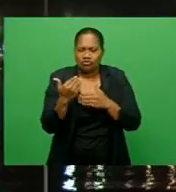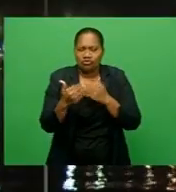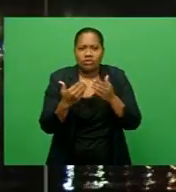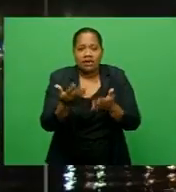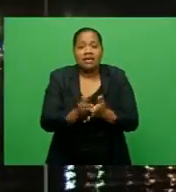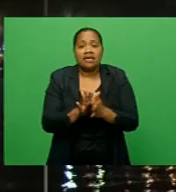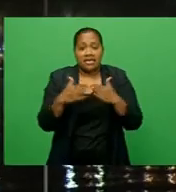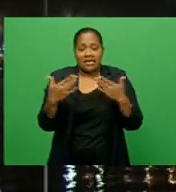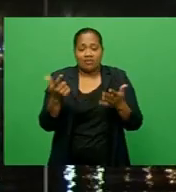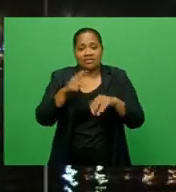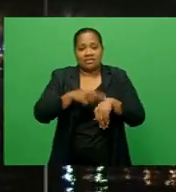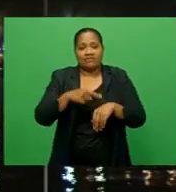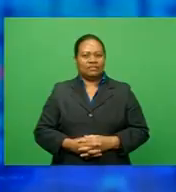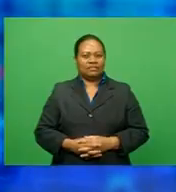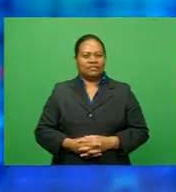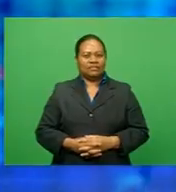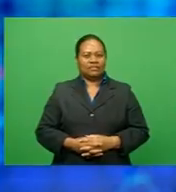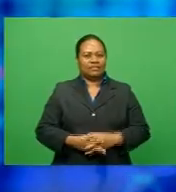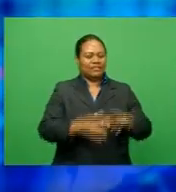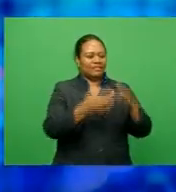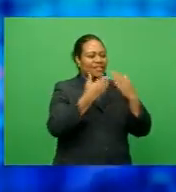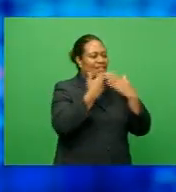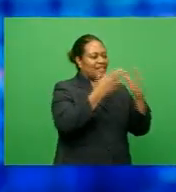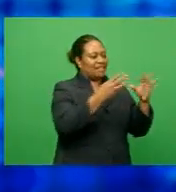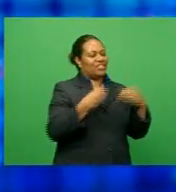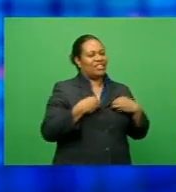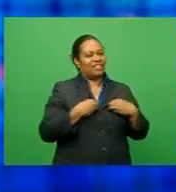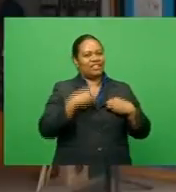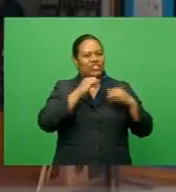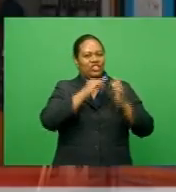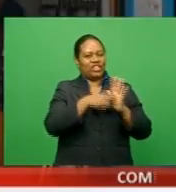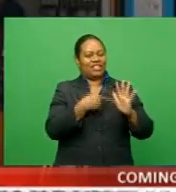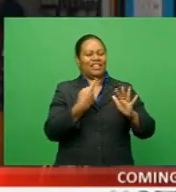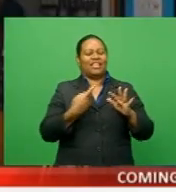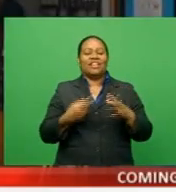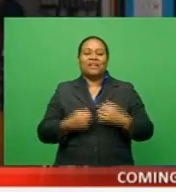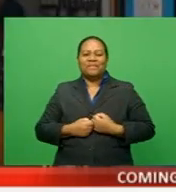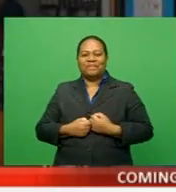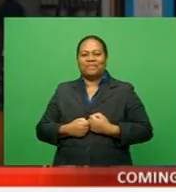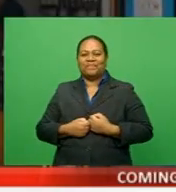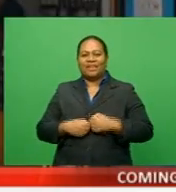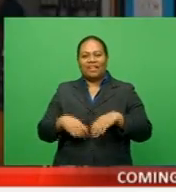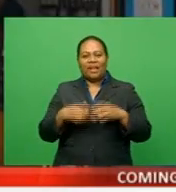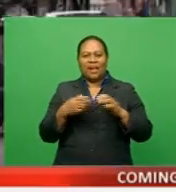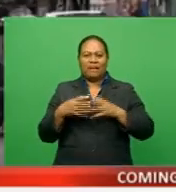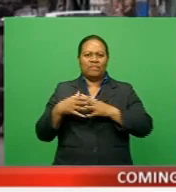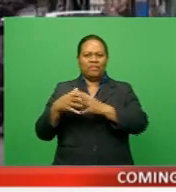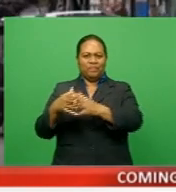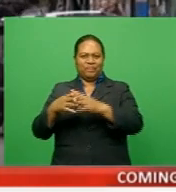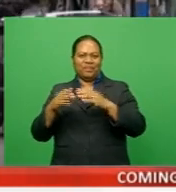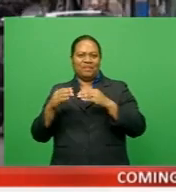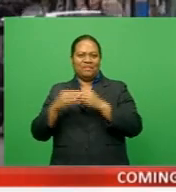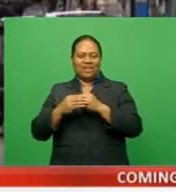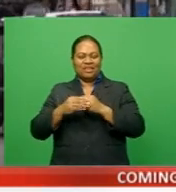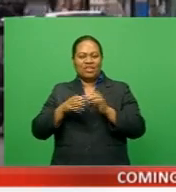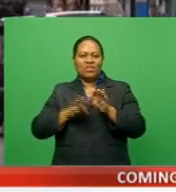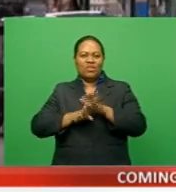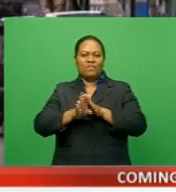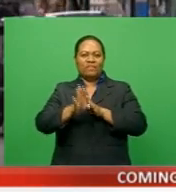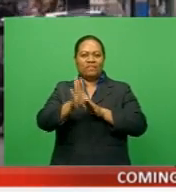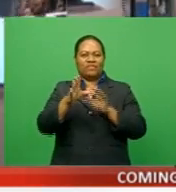time for business. Thanks, Jackie. Coming up, World Bank rates North for tourism.